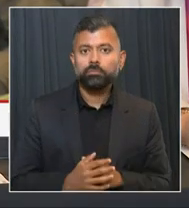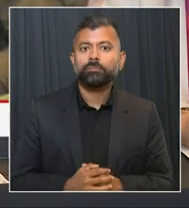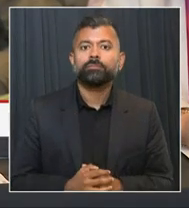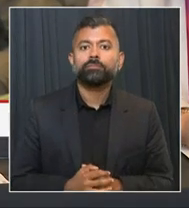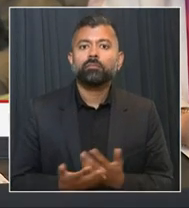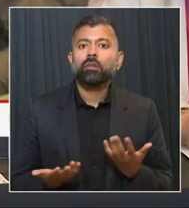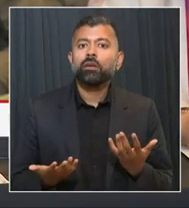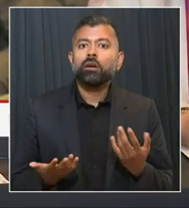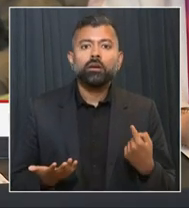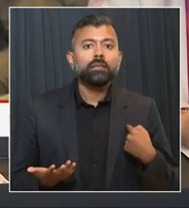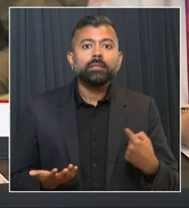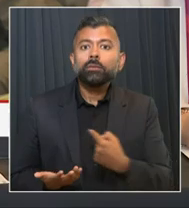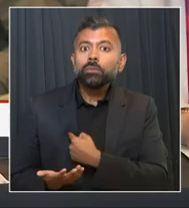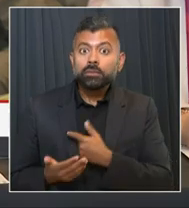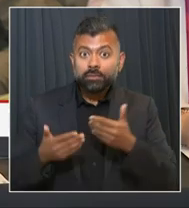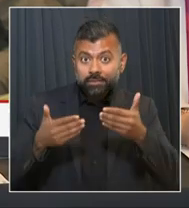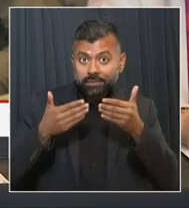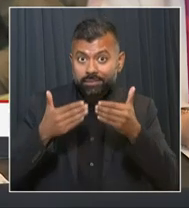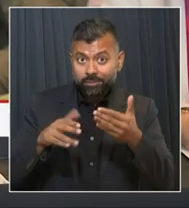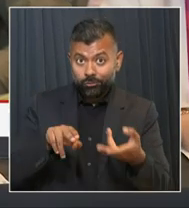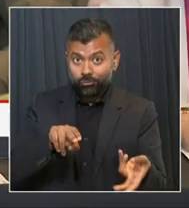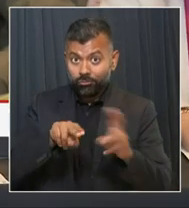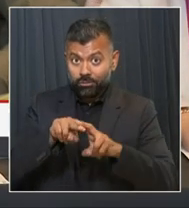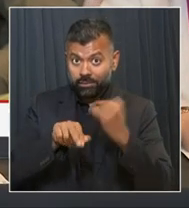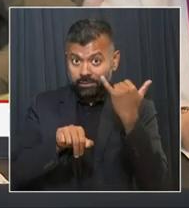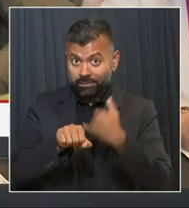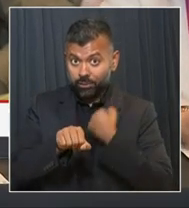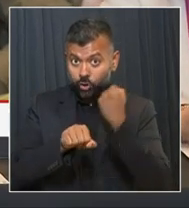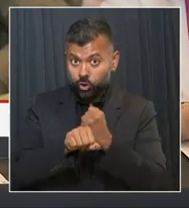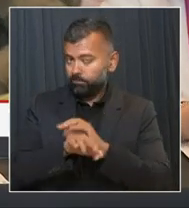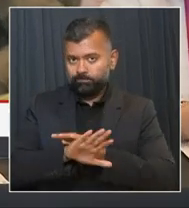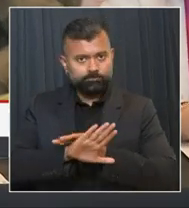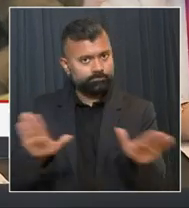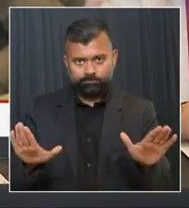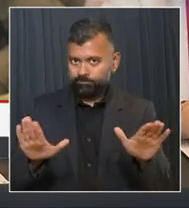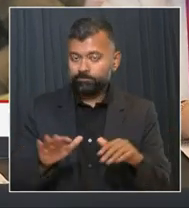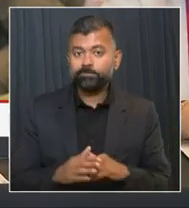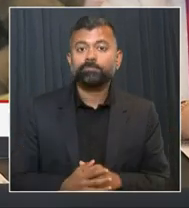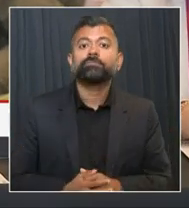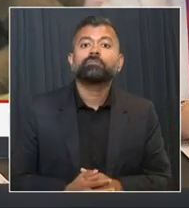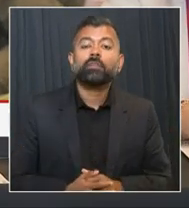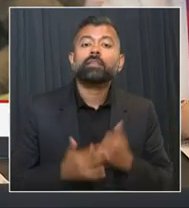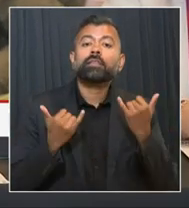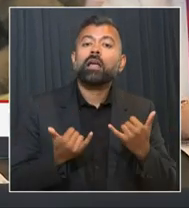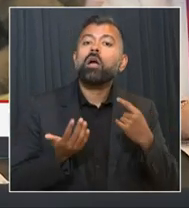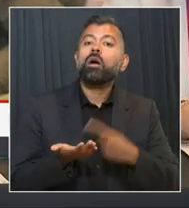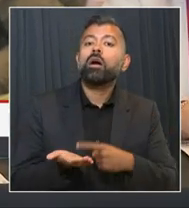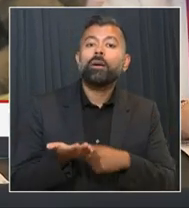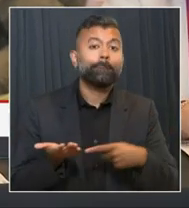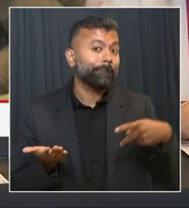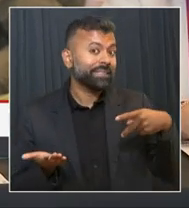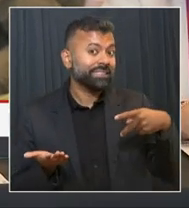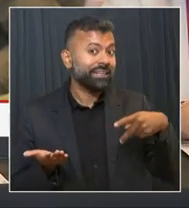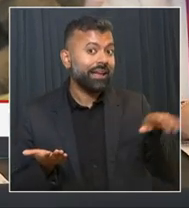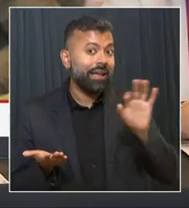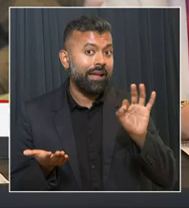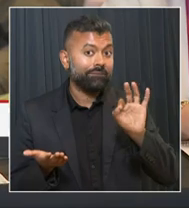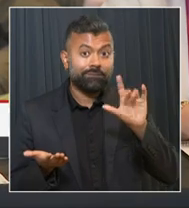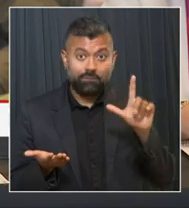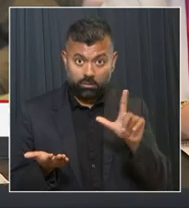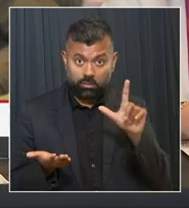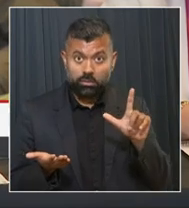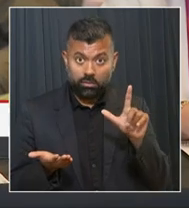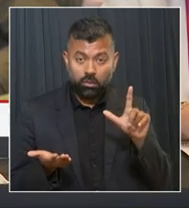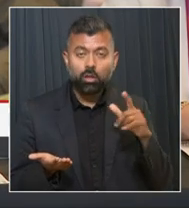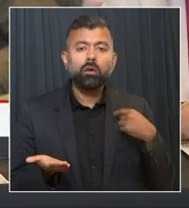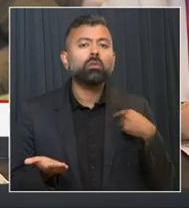it this year. As it relates to PFL, we did recommend what I call a tested